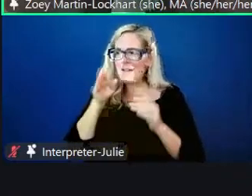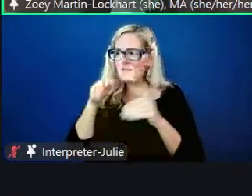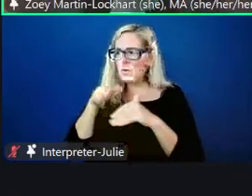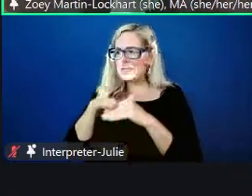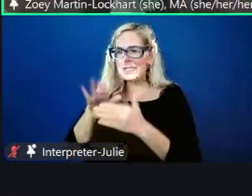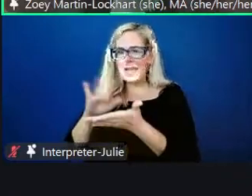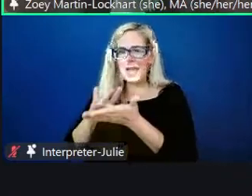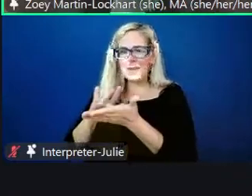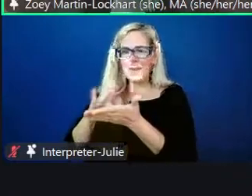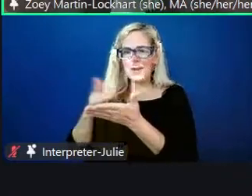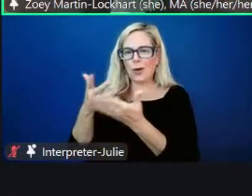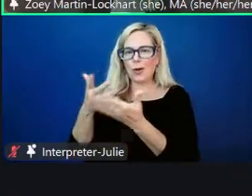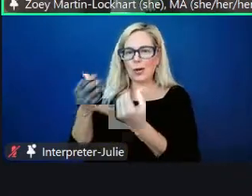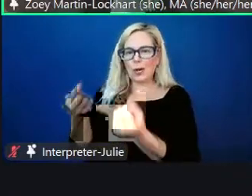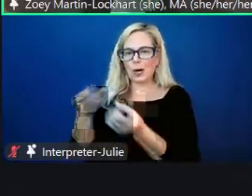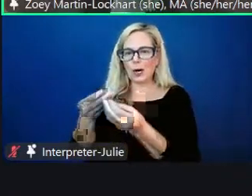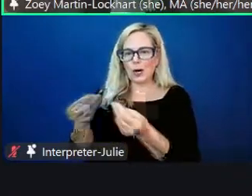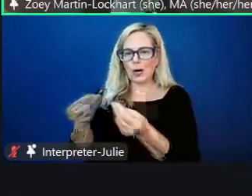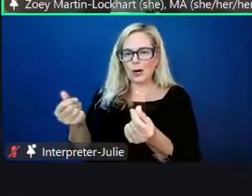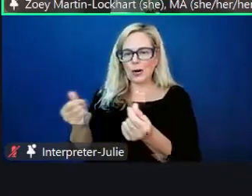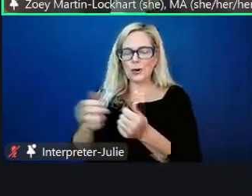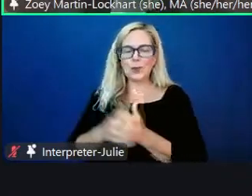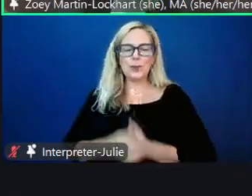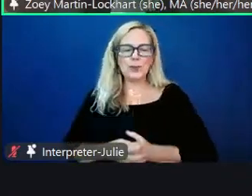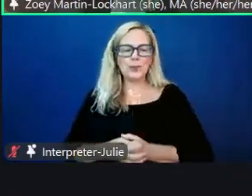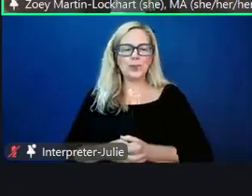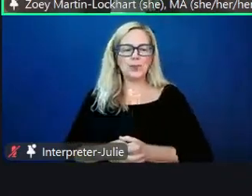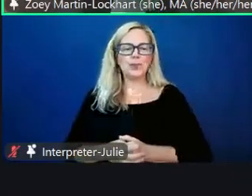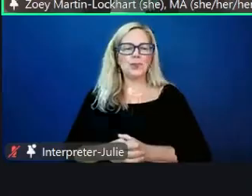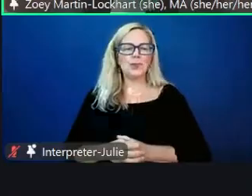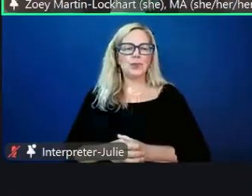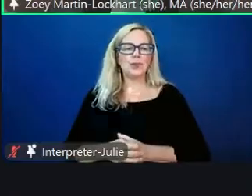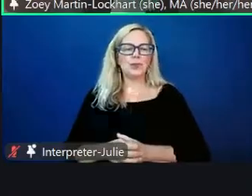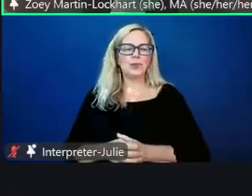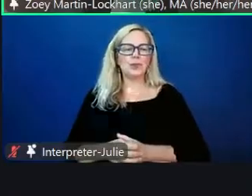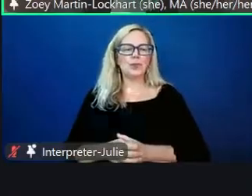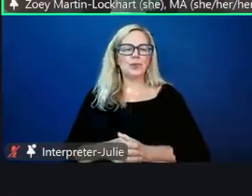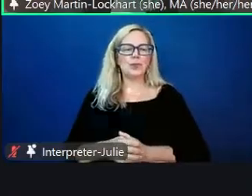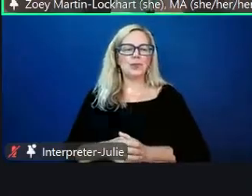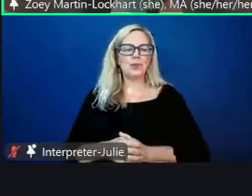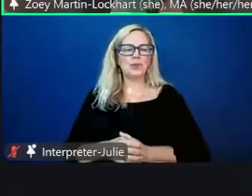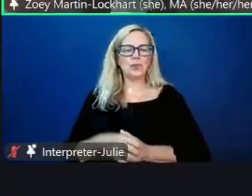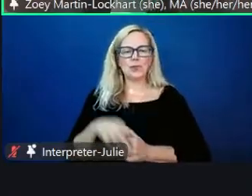efficiency. The methods I've described remind me of slow care.